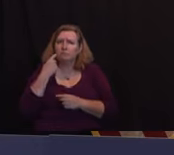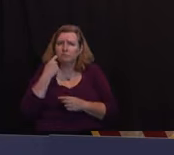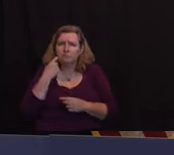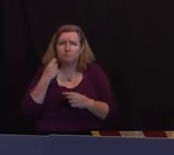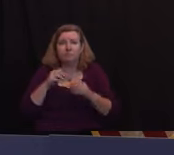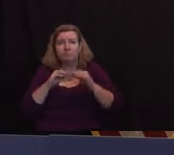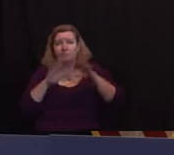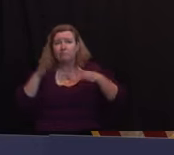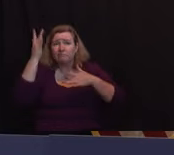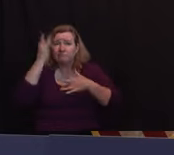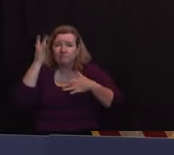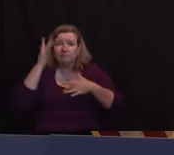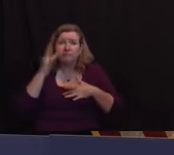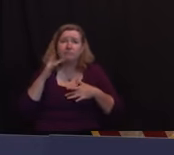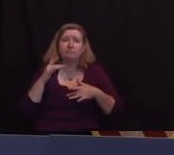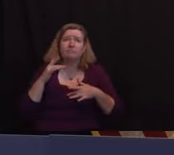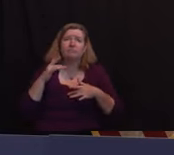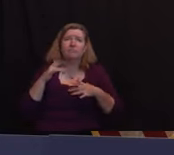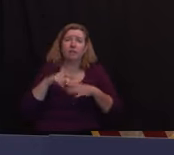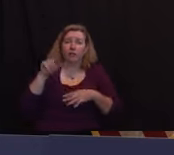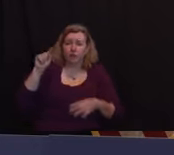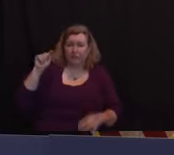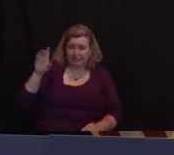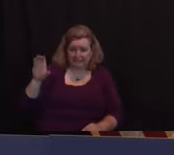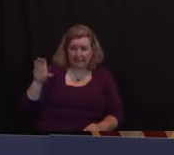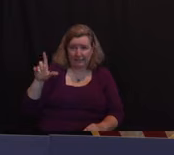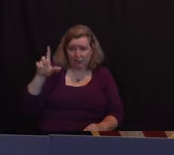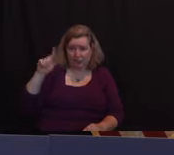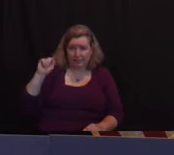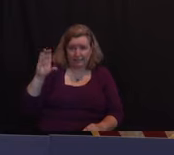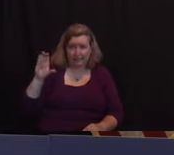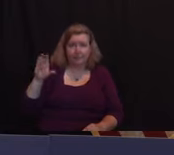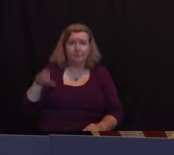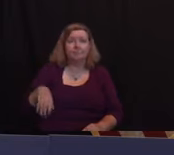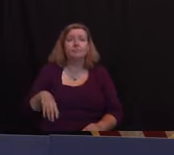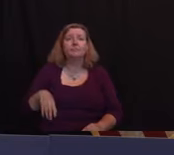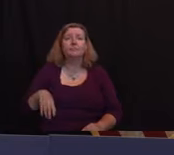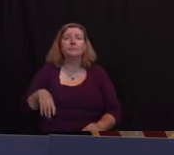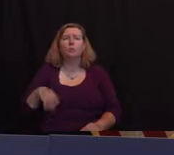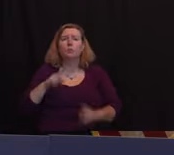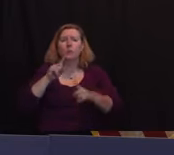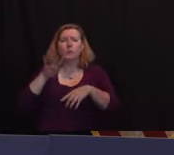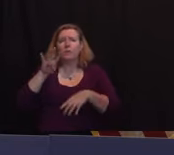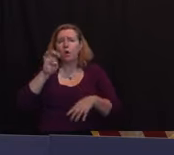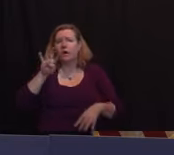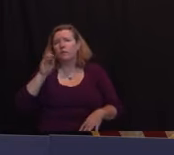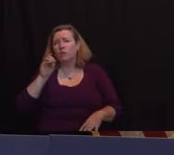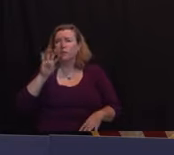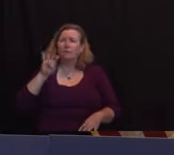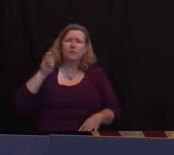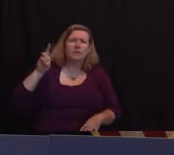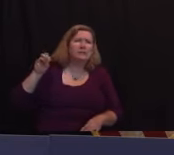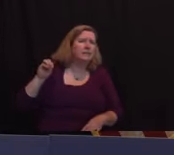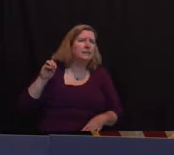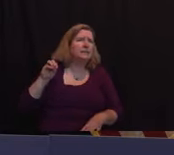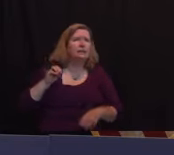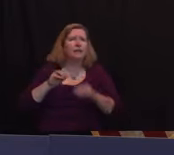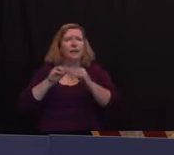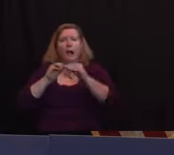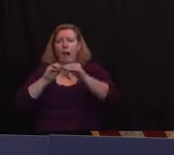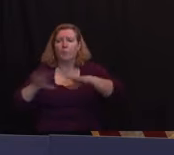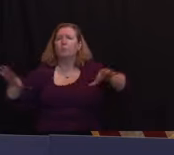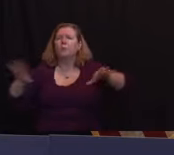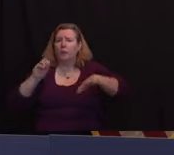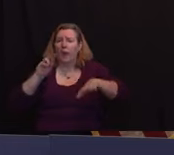in January, we were reporting 450, 460 outbreaks in our facilities,